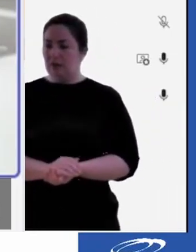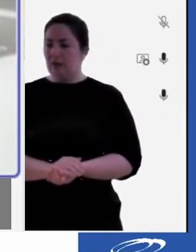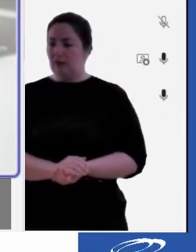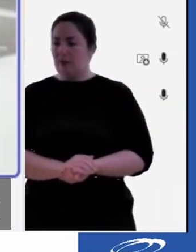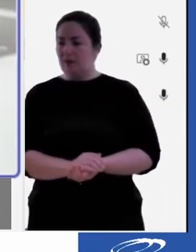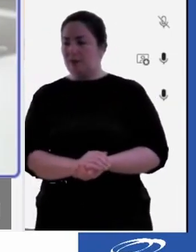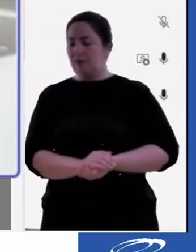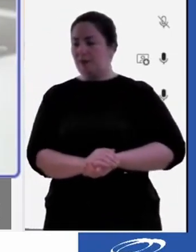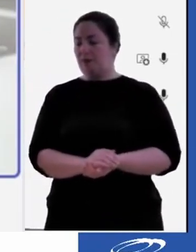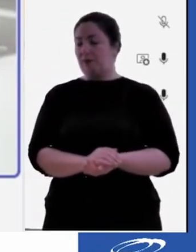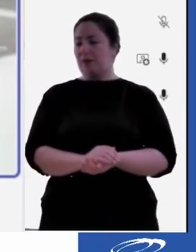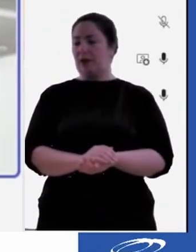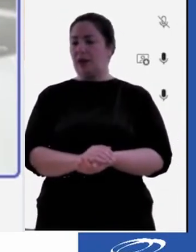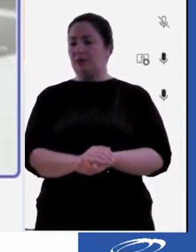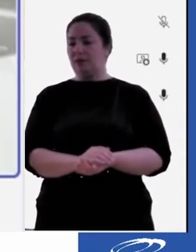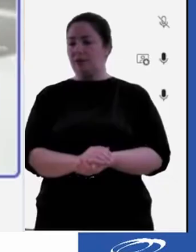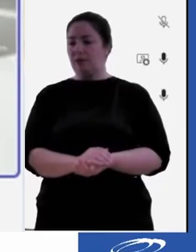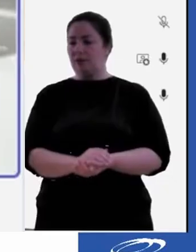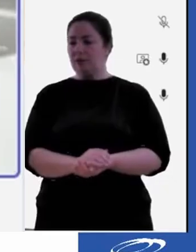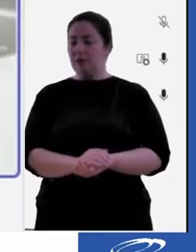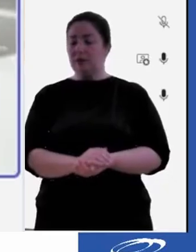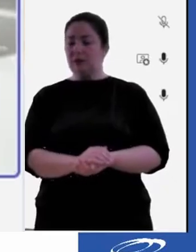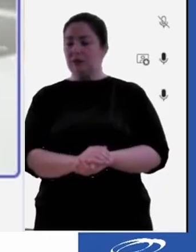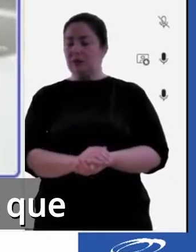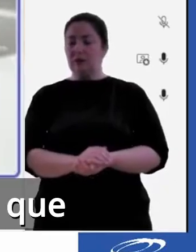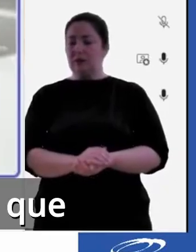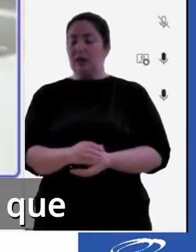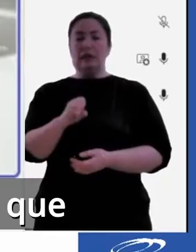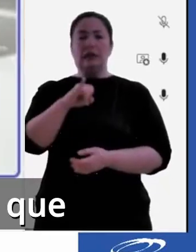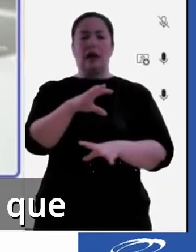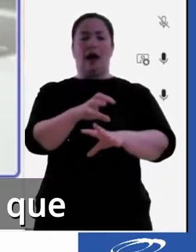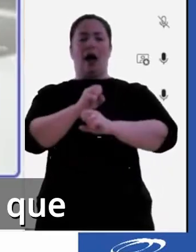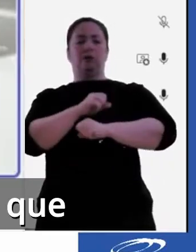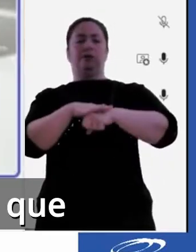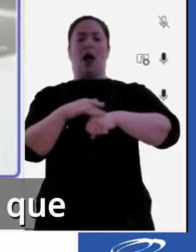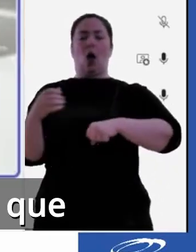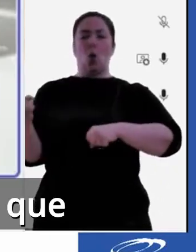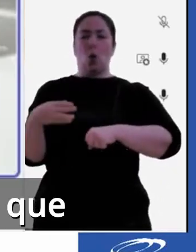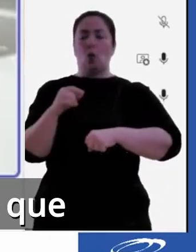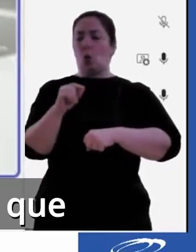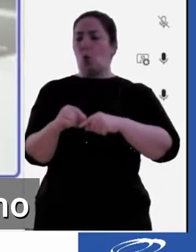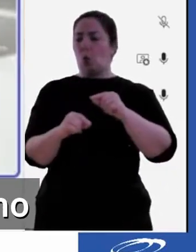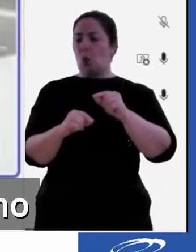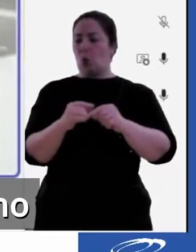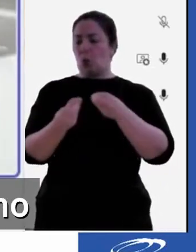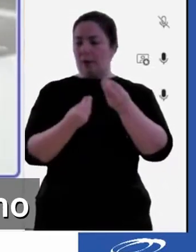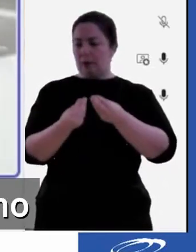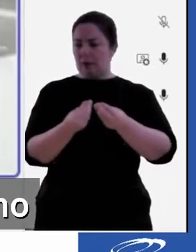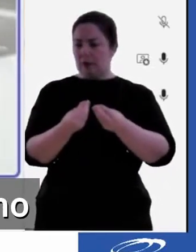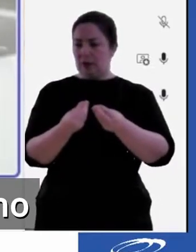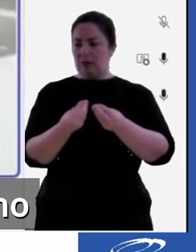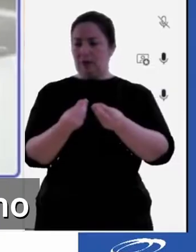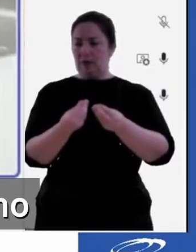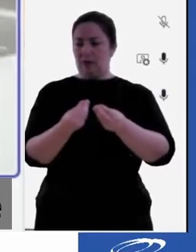if the cause of PJI is not known. So cultures are the first diagnostic that should be performed